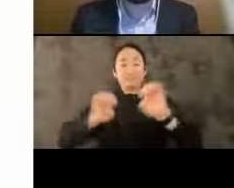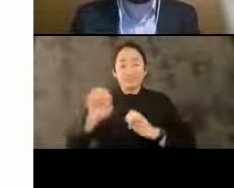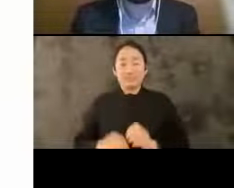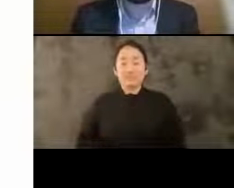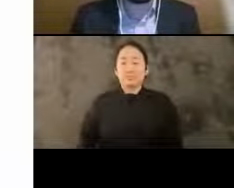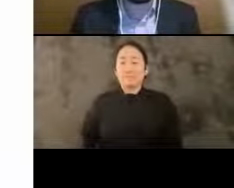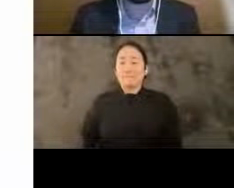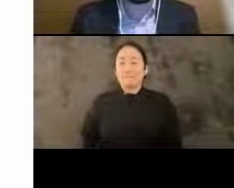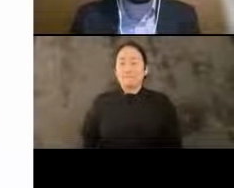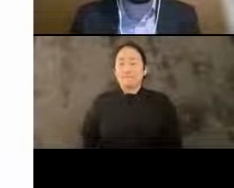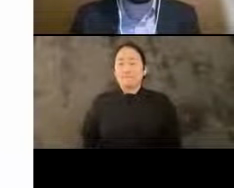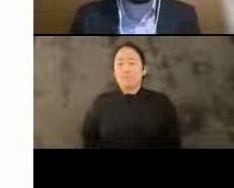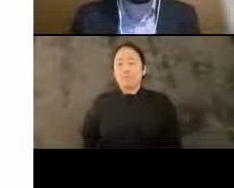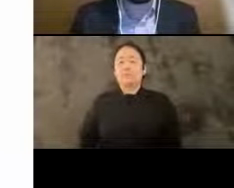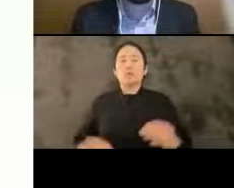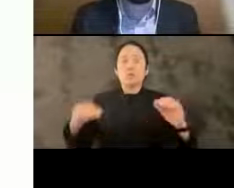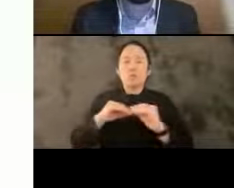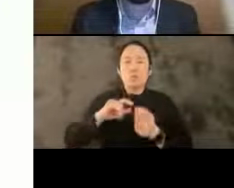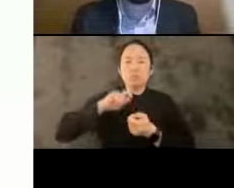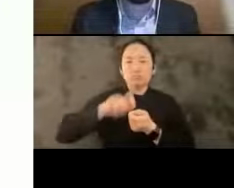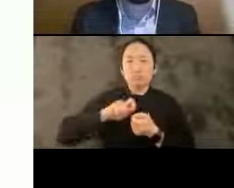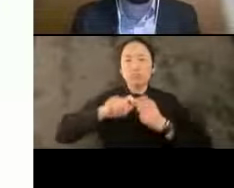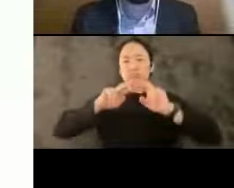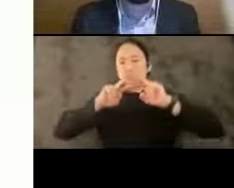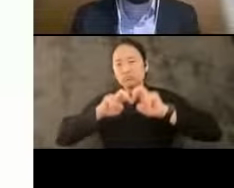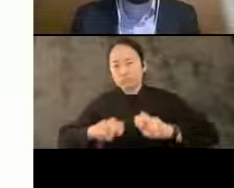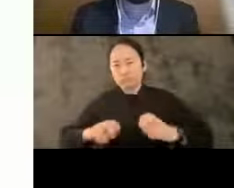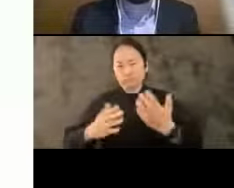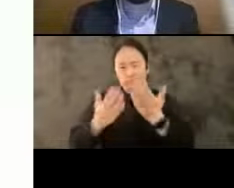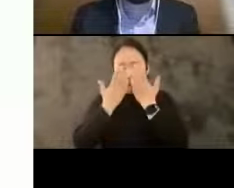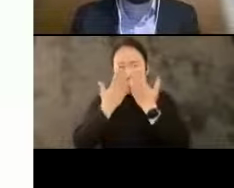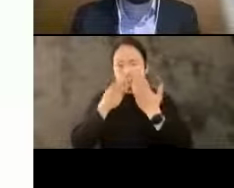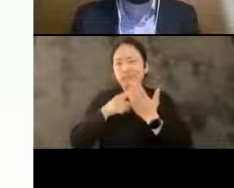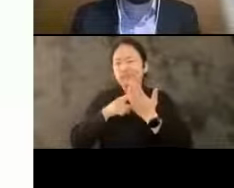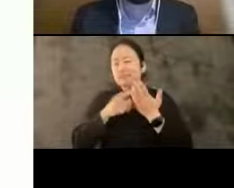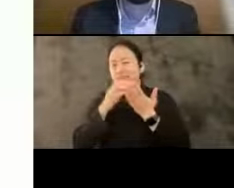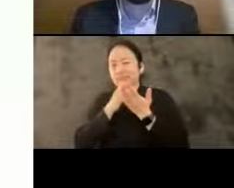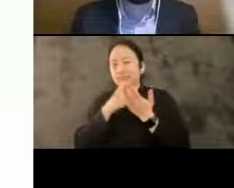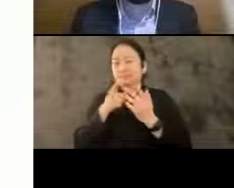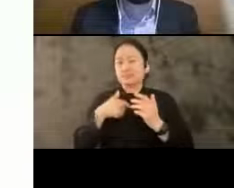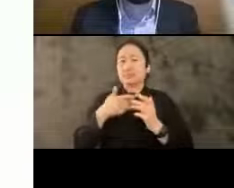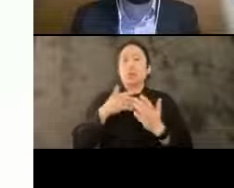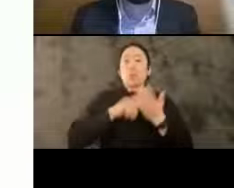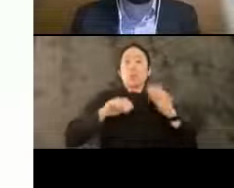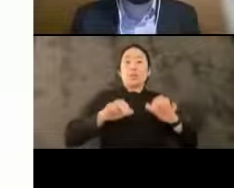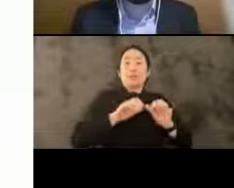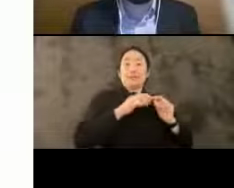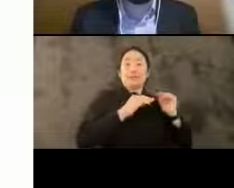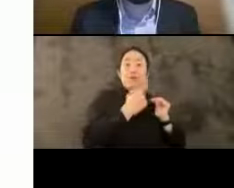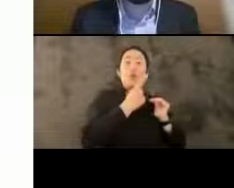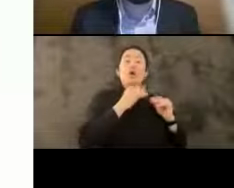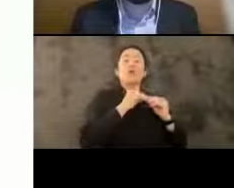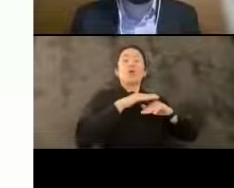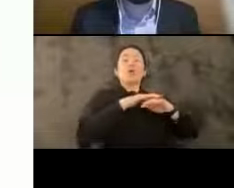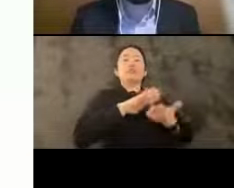is going to be a more detailed analysis of the evaluation that we did in tier 1. We're going to be taking the